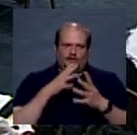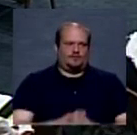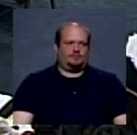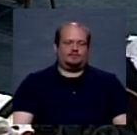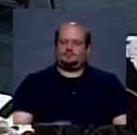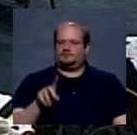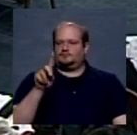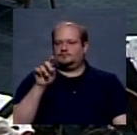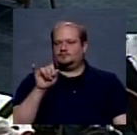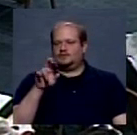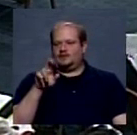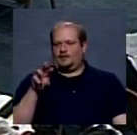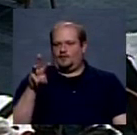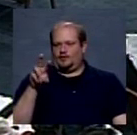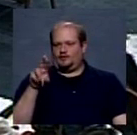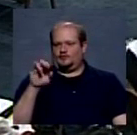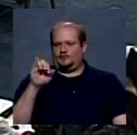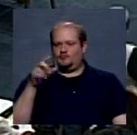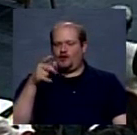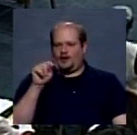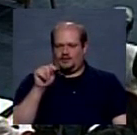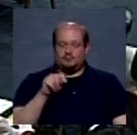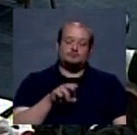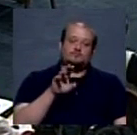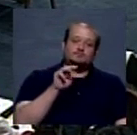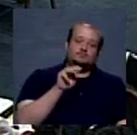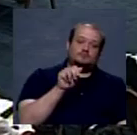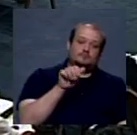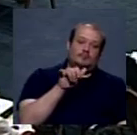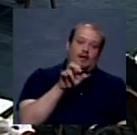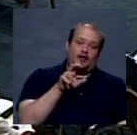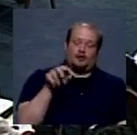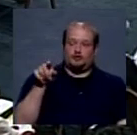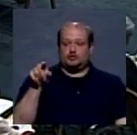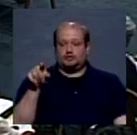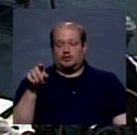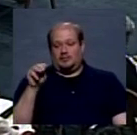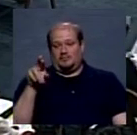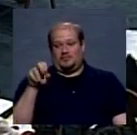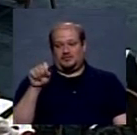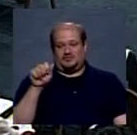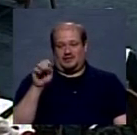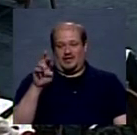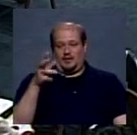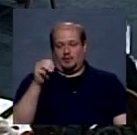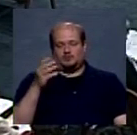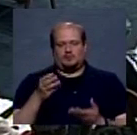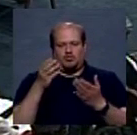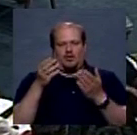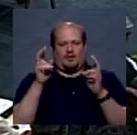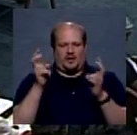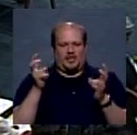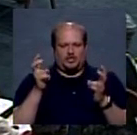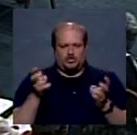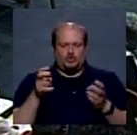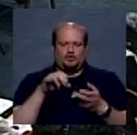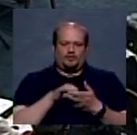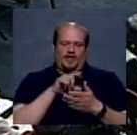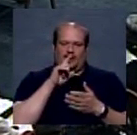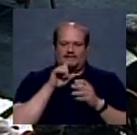Director Wright, yes, you're recognized, please. Mayor, Ms. Abrams brought up an issue that